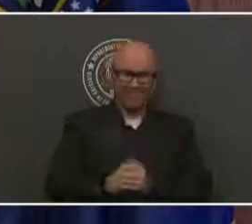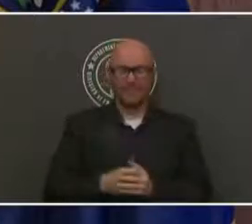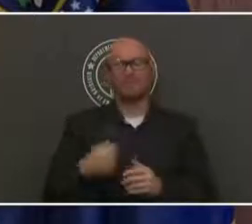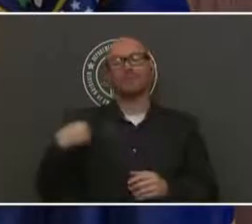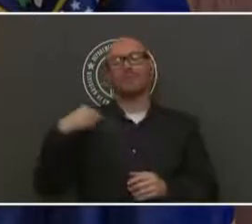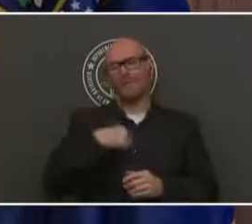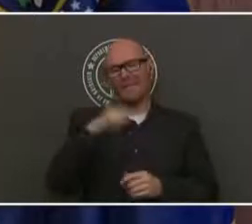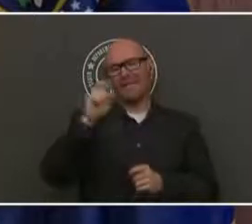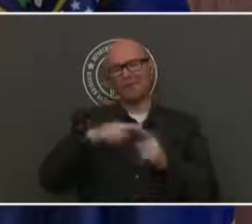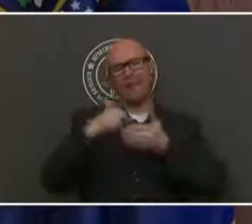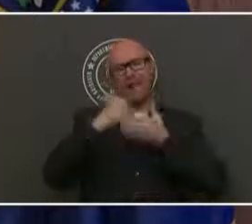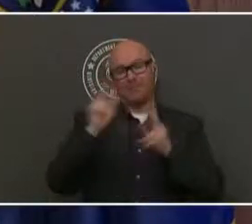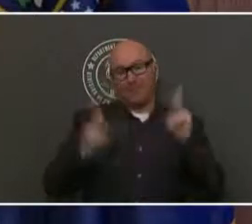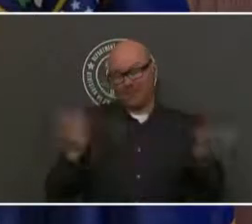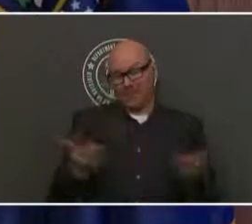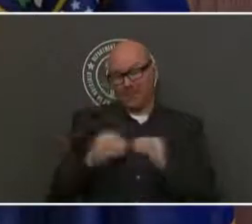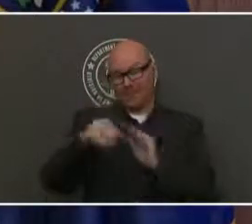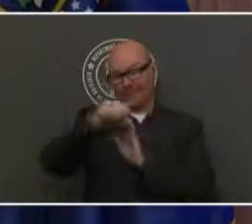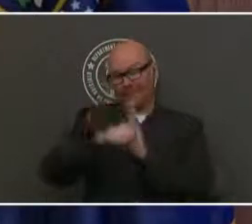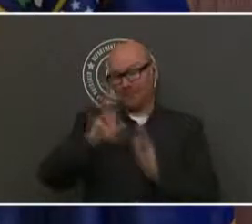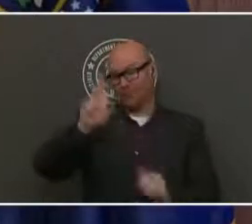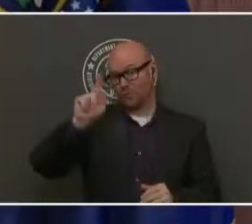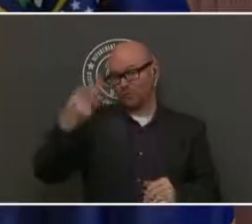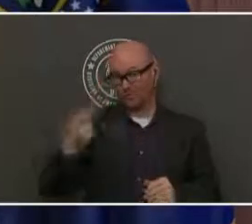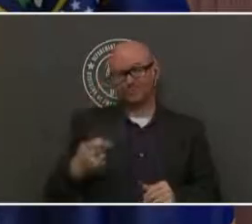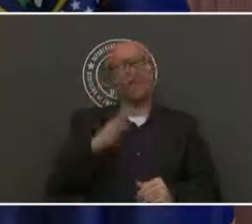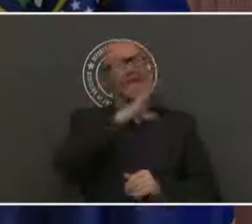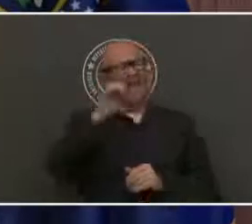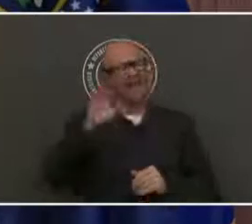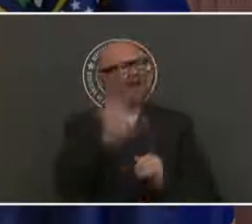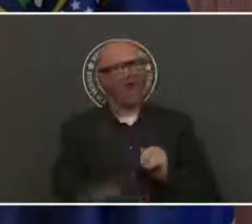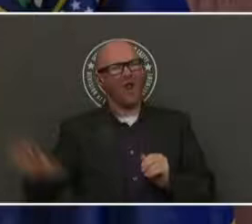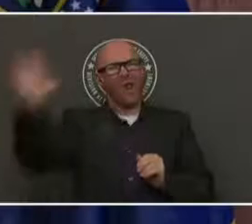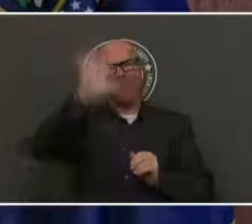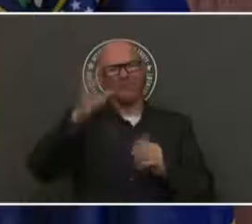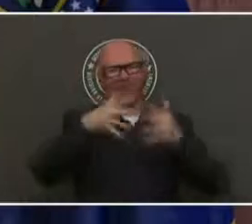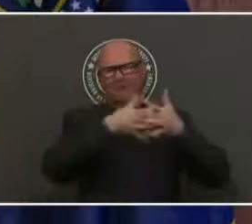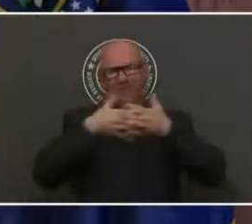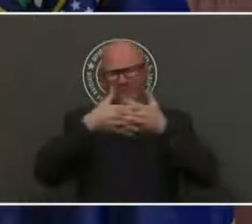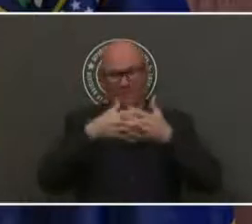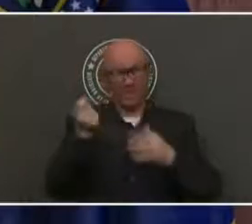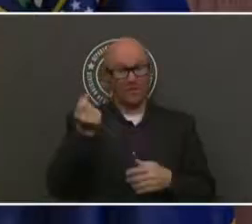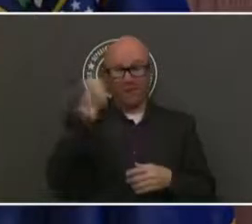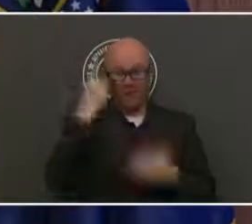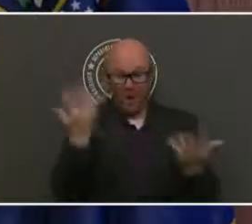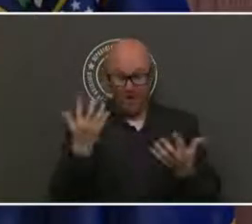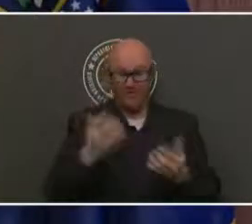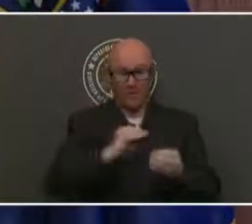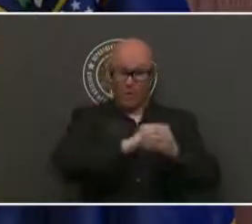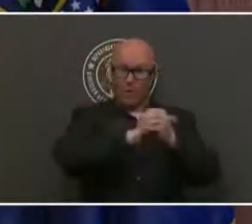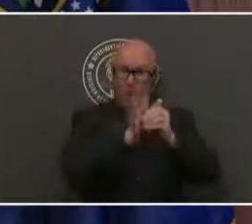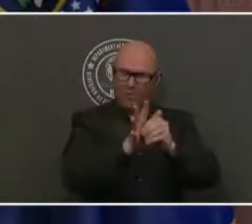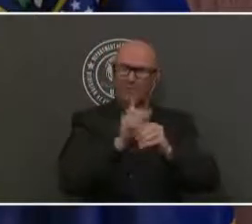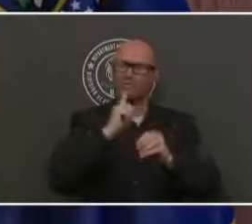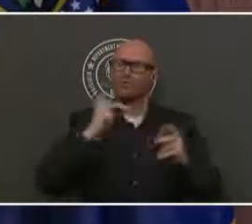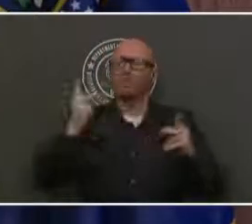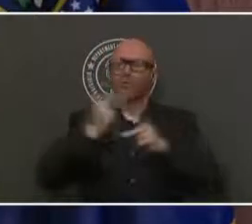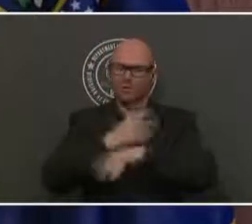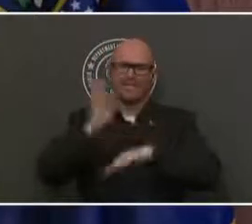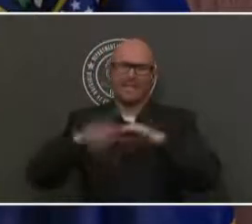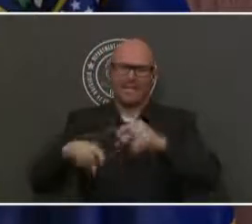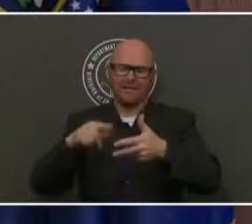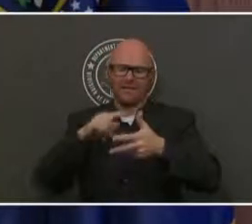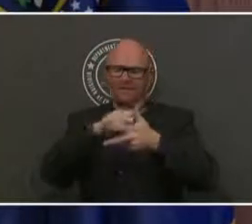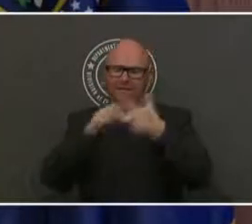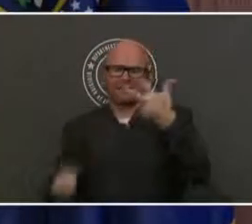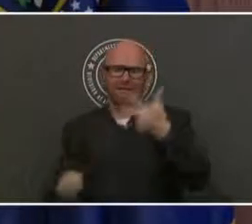Americans understand that the risk of the virus is so much greater than the risk from these vaccines. We have had